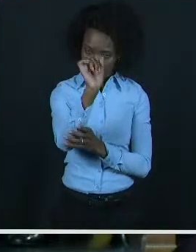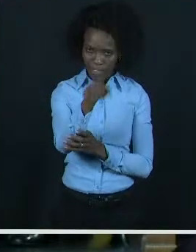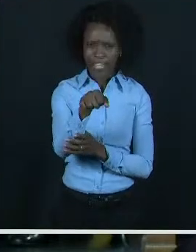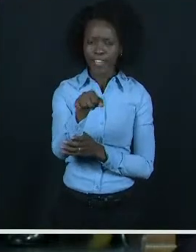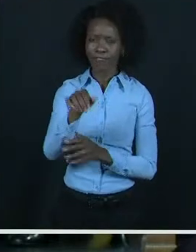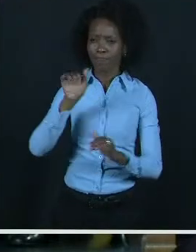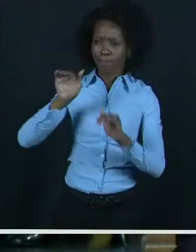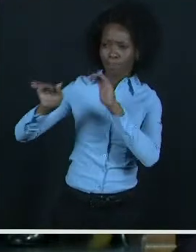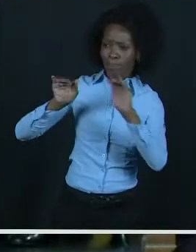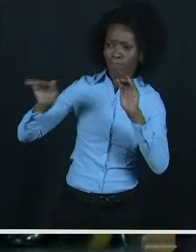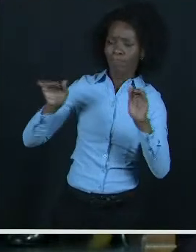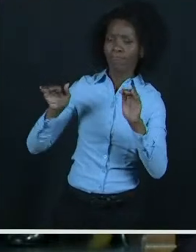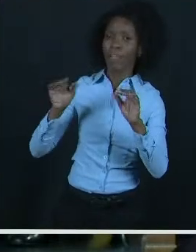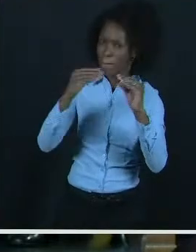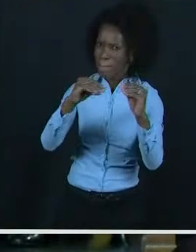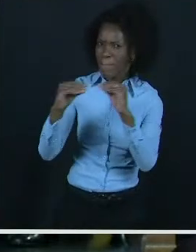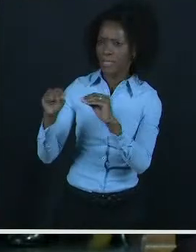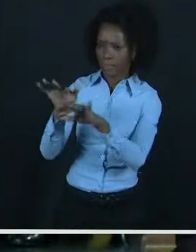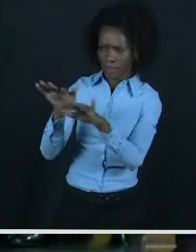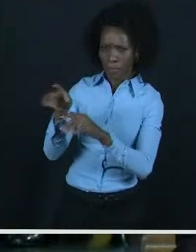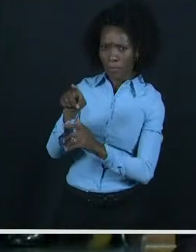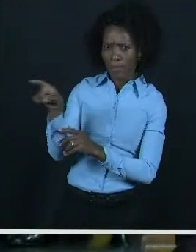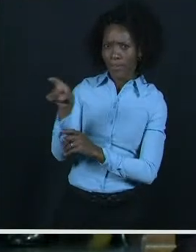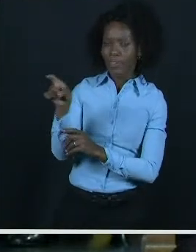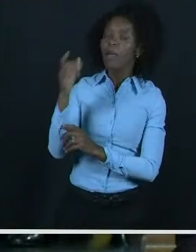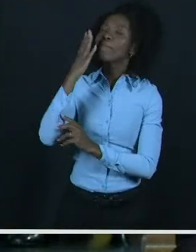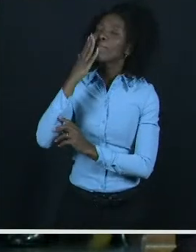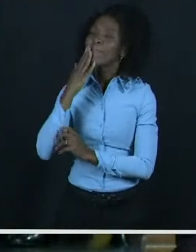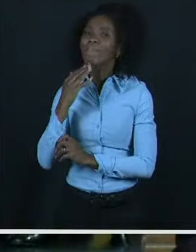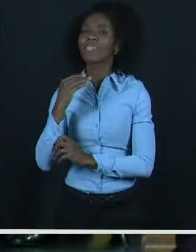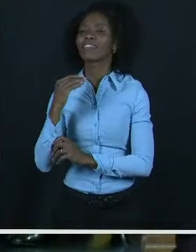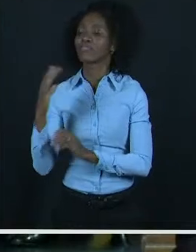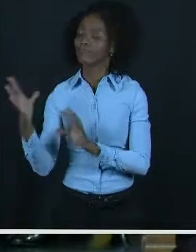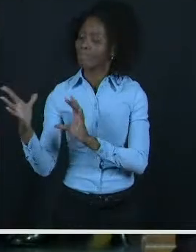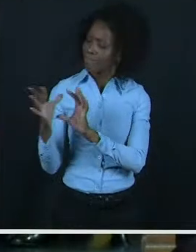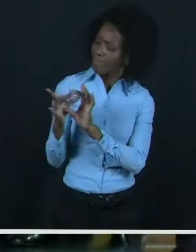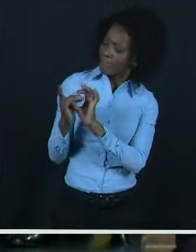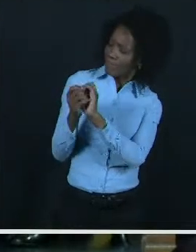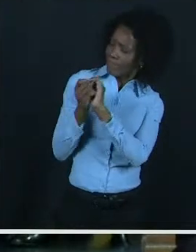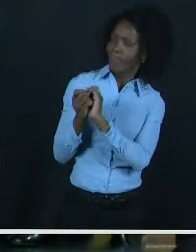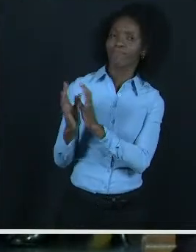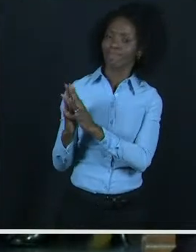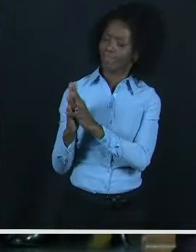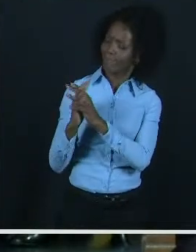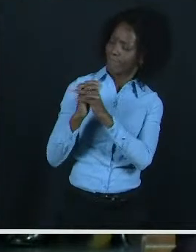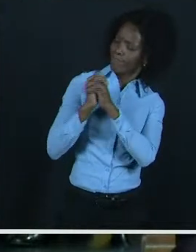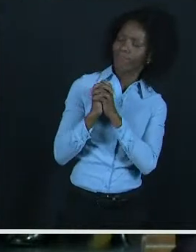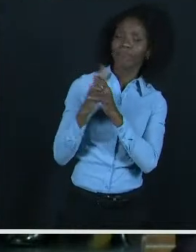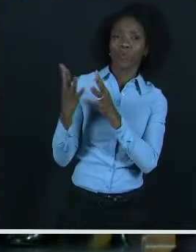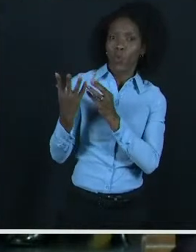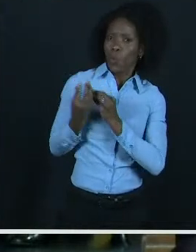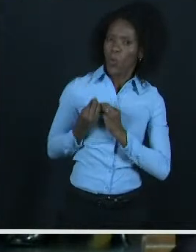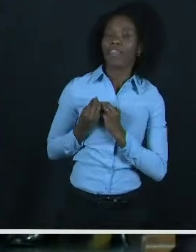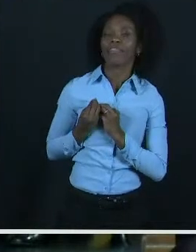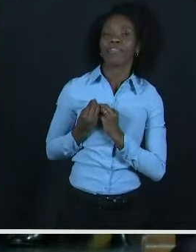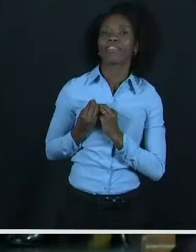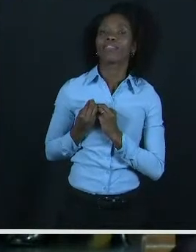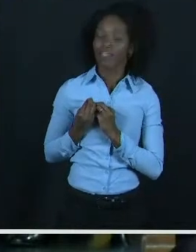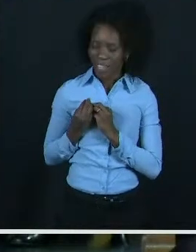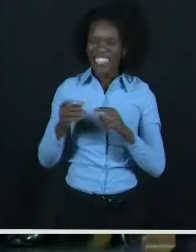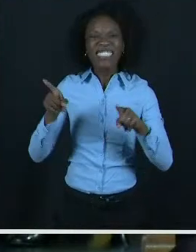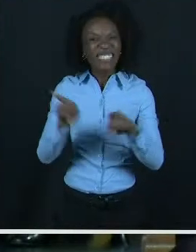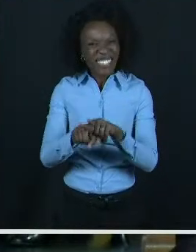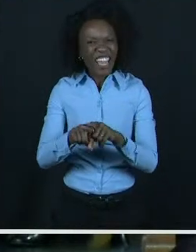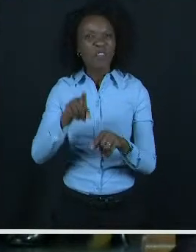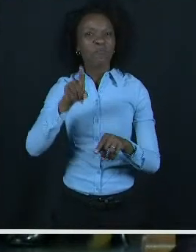private sector in particular to join hands with us, as we did when we set up the Solidarity